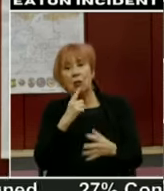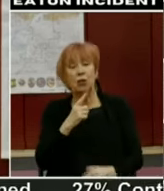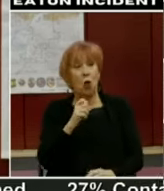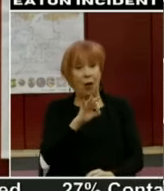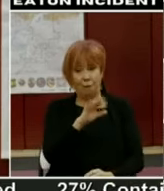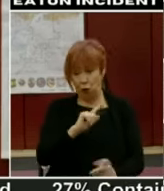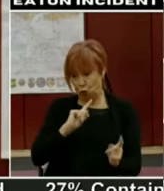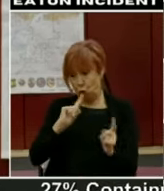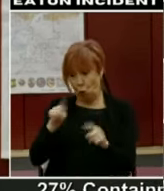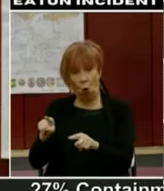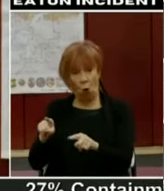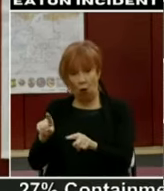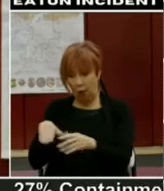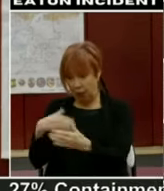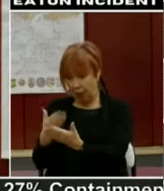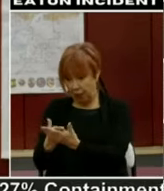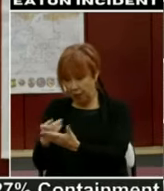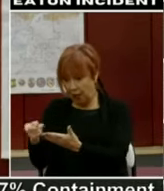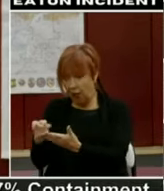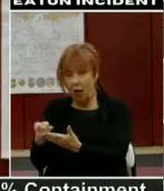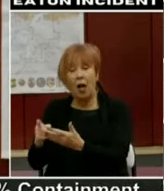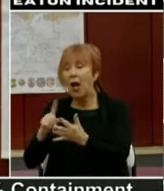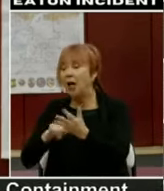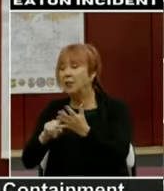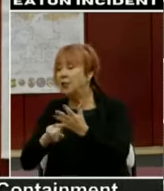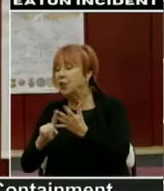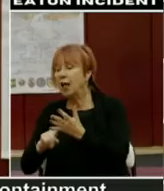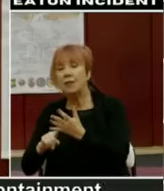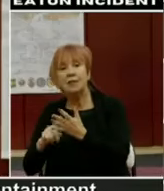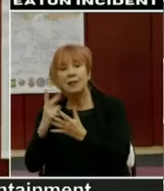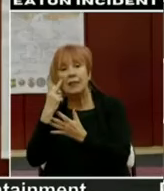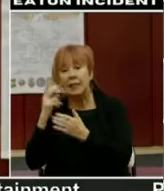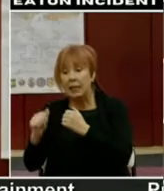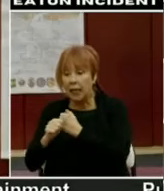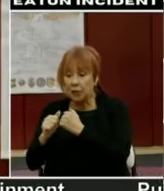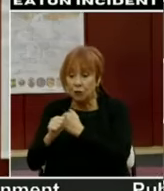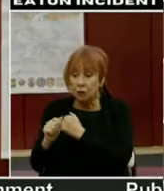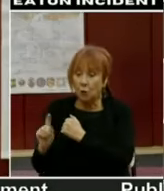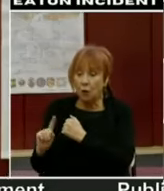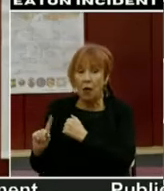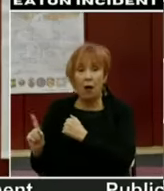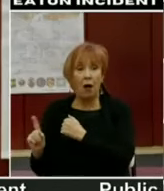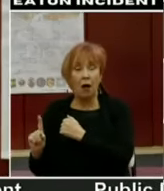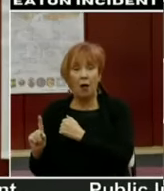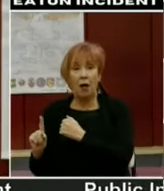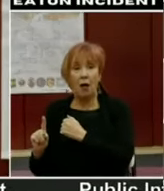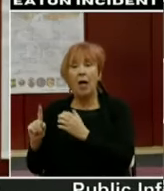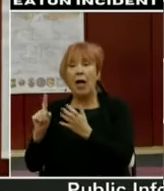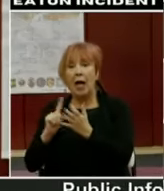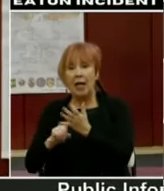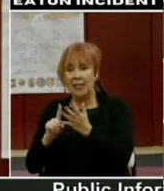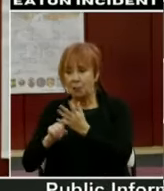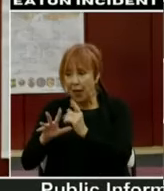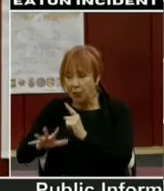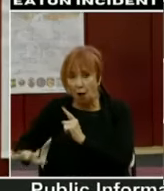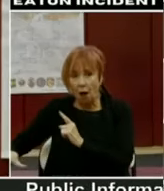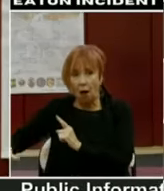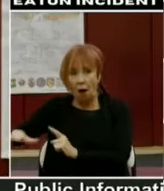area, check for conditions that could be hazardous, okay? Inspect your surrounding